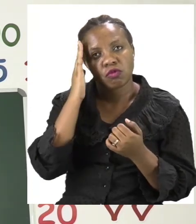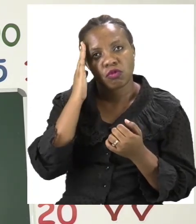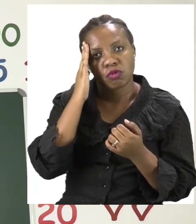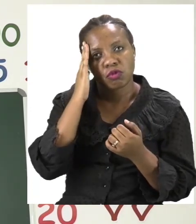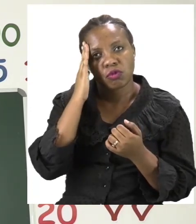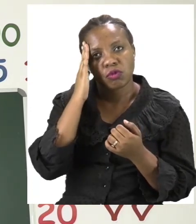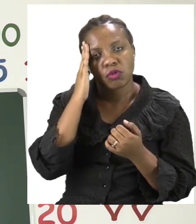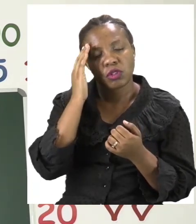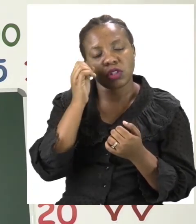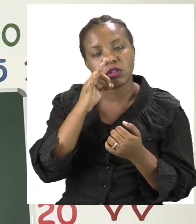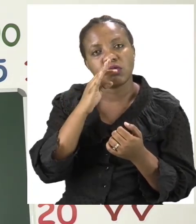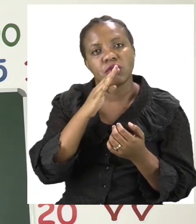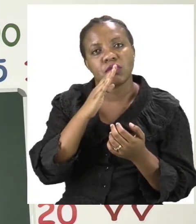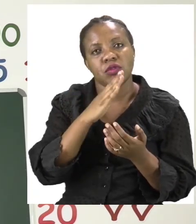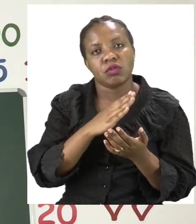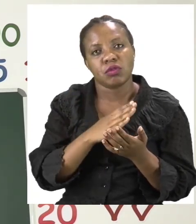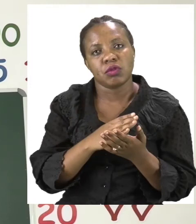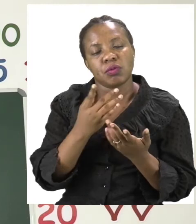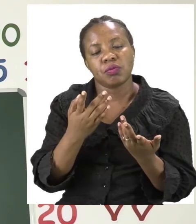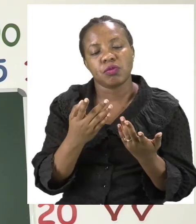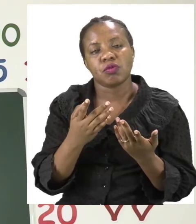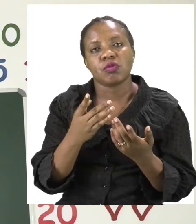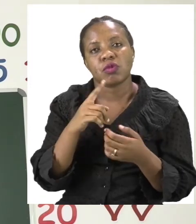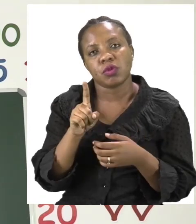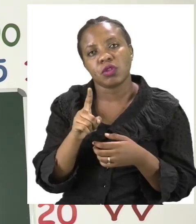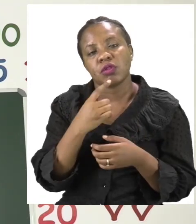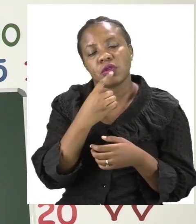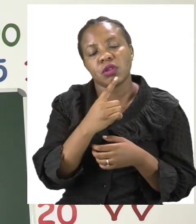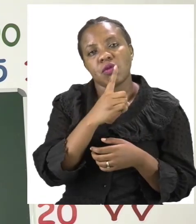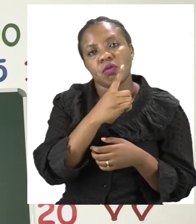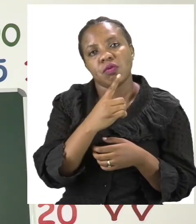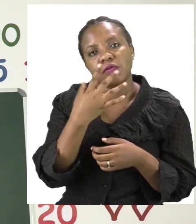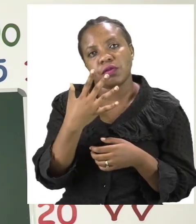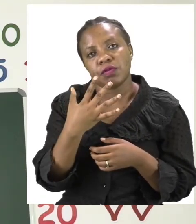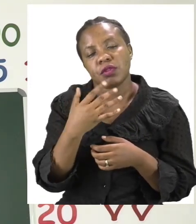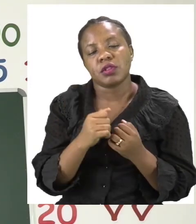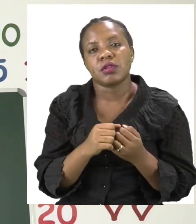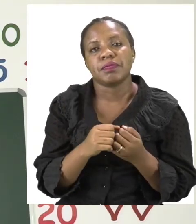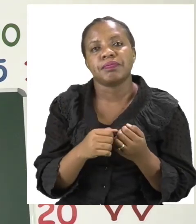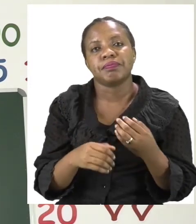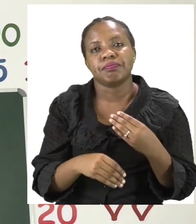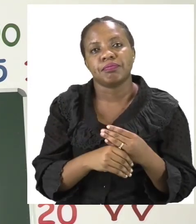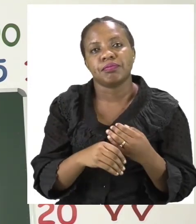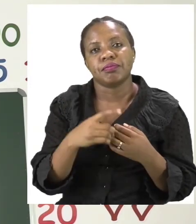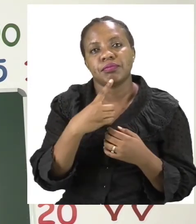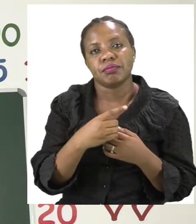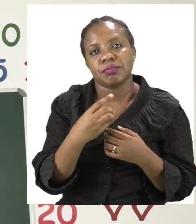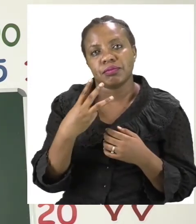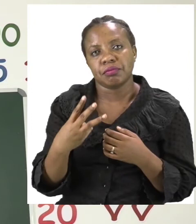your answer should be 28 minutes, which is here on the